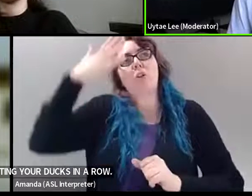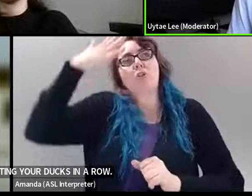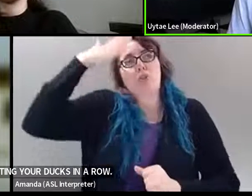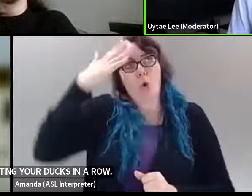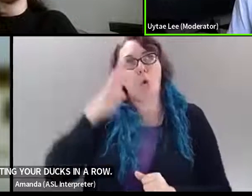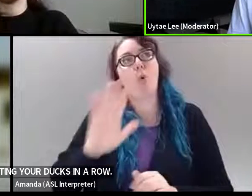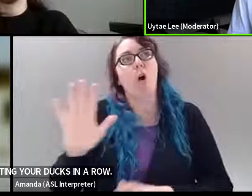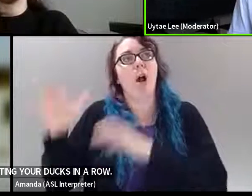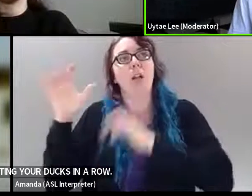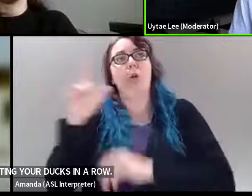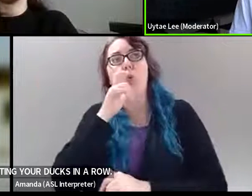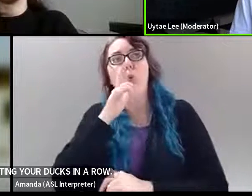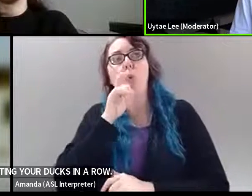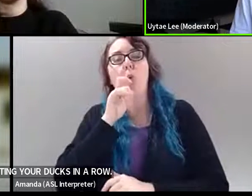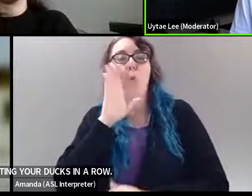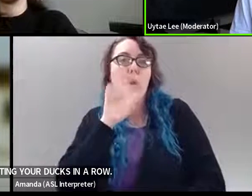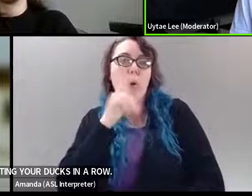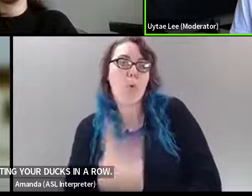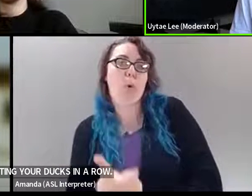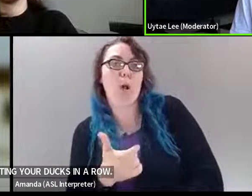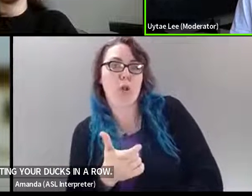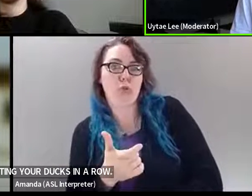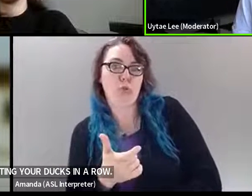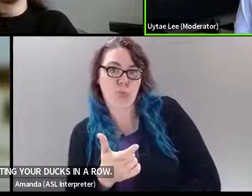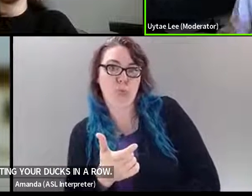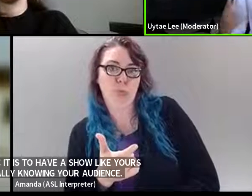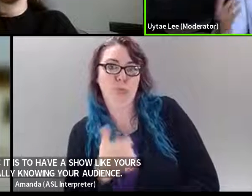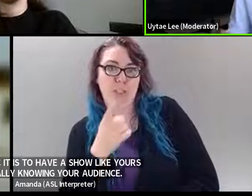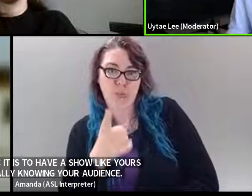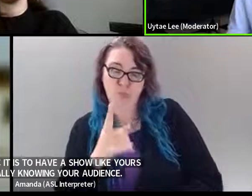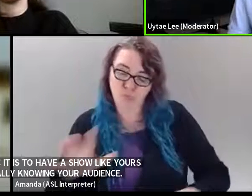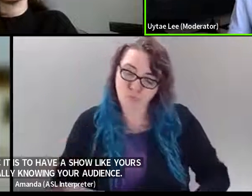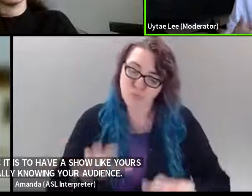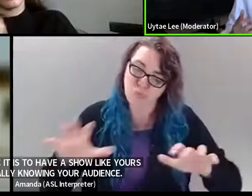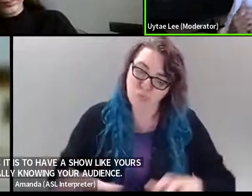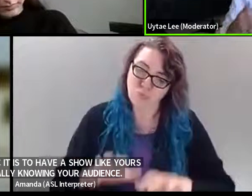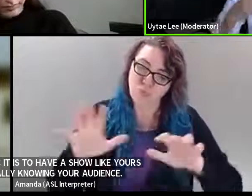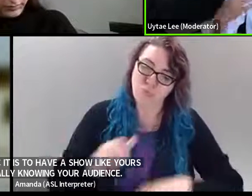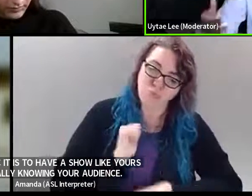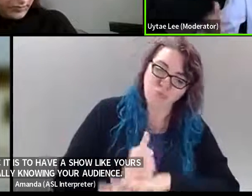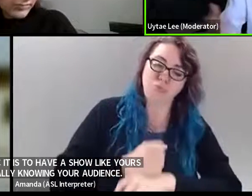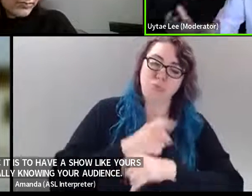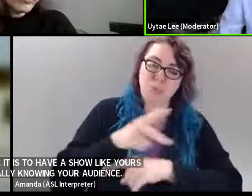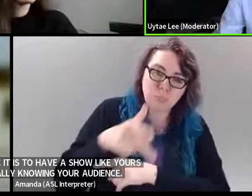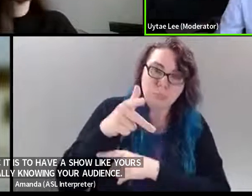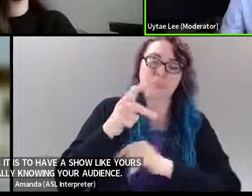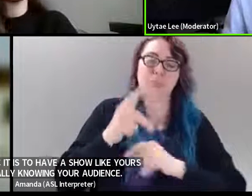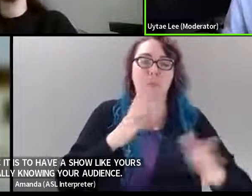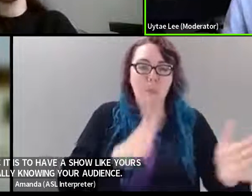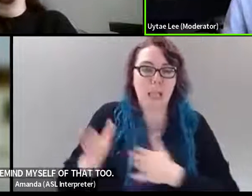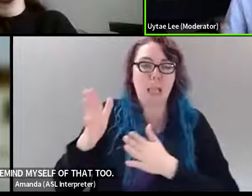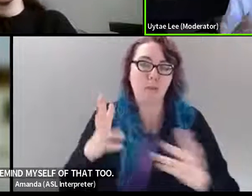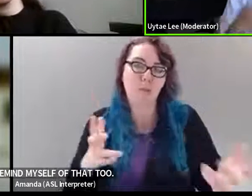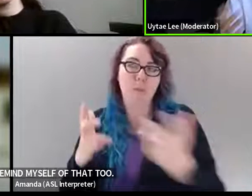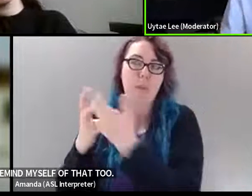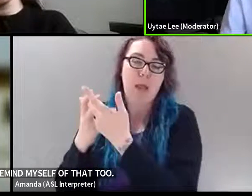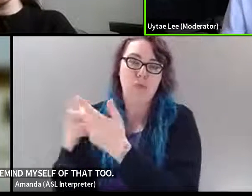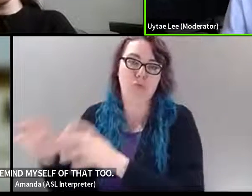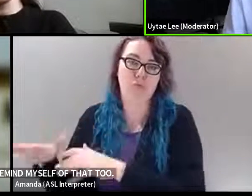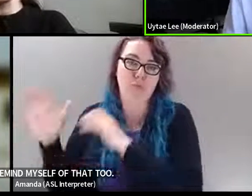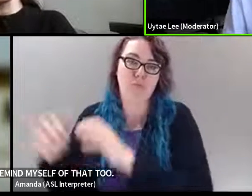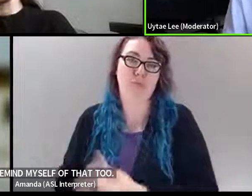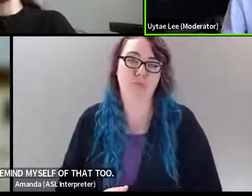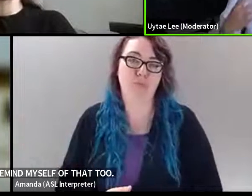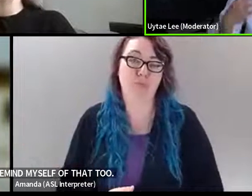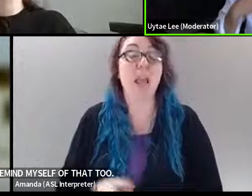have to kind of remind myself of that too. Like this is in many ways a very selfless endeavor. You have to understand what is the appetite for the thing you want to produce.